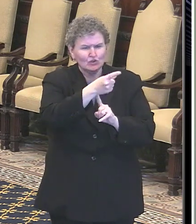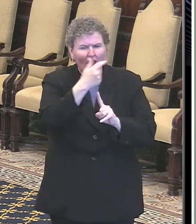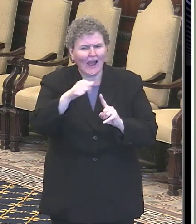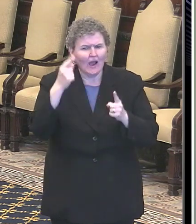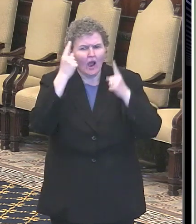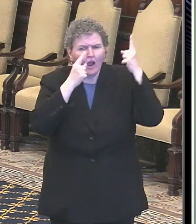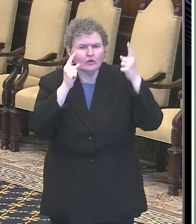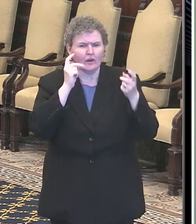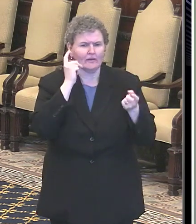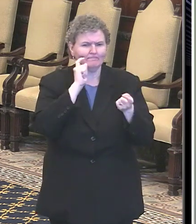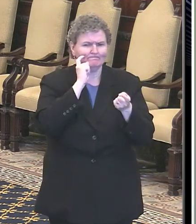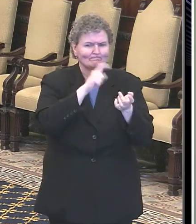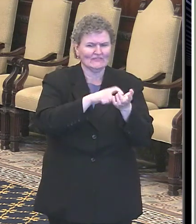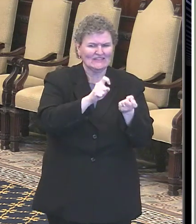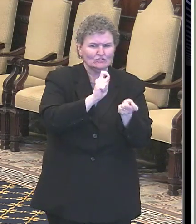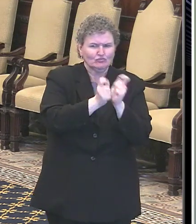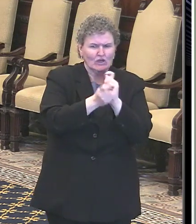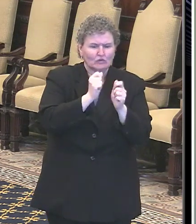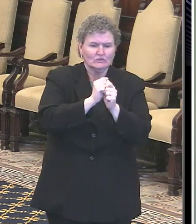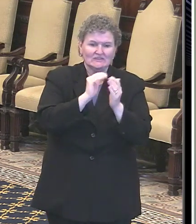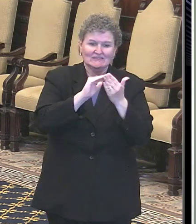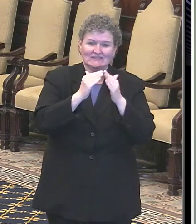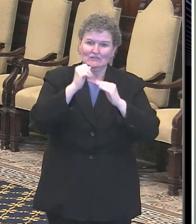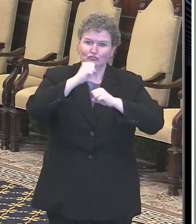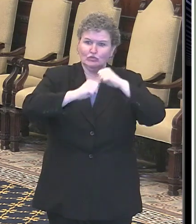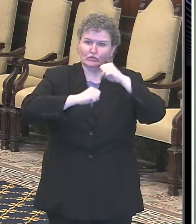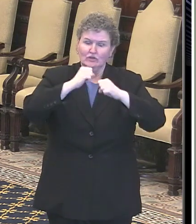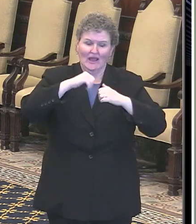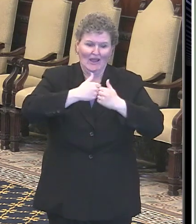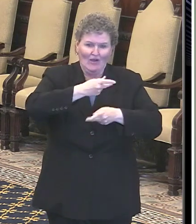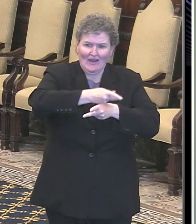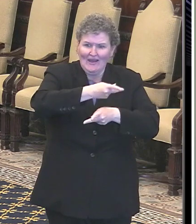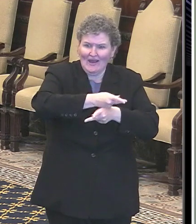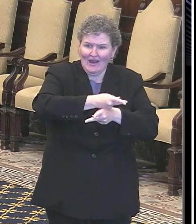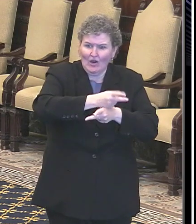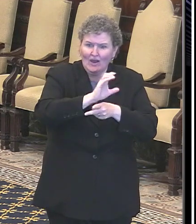to city infrastructure, things like healthcare?